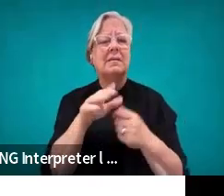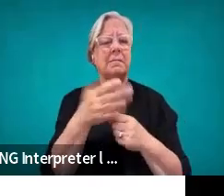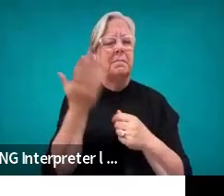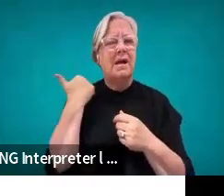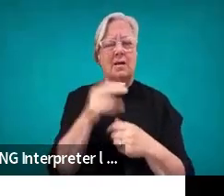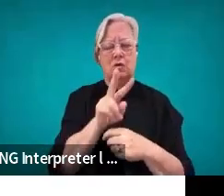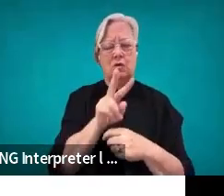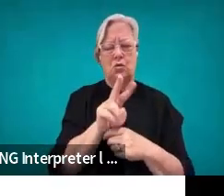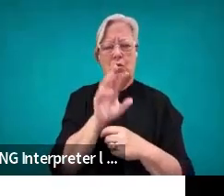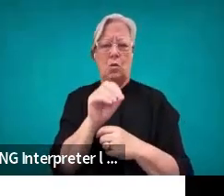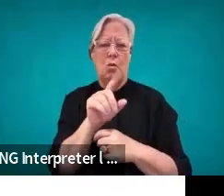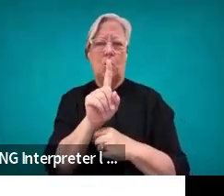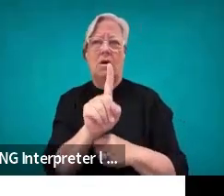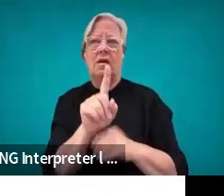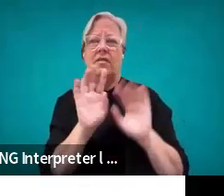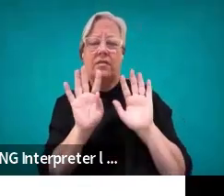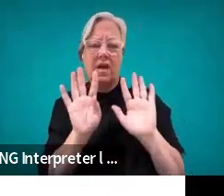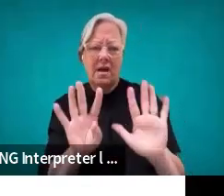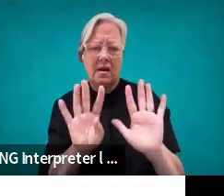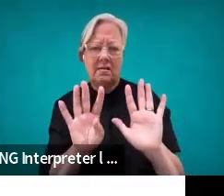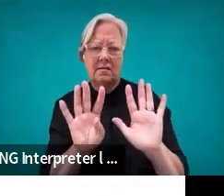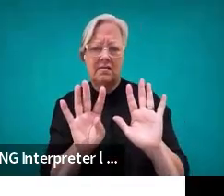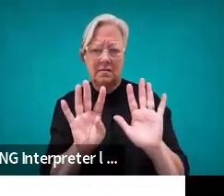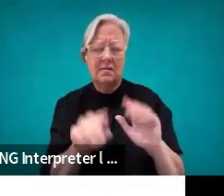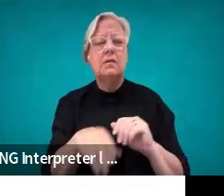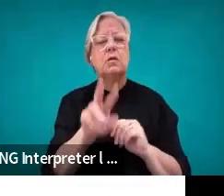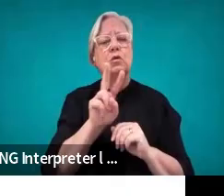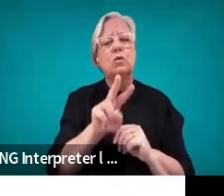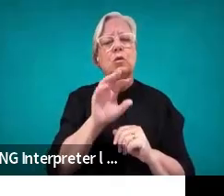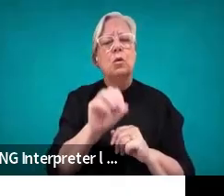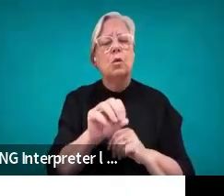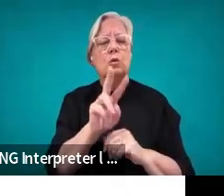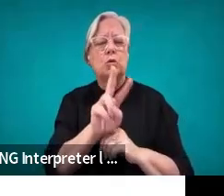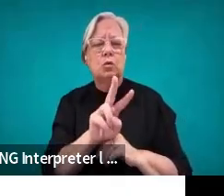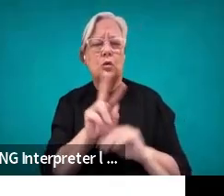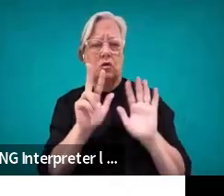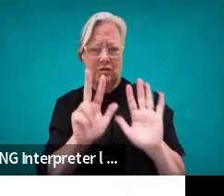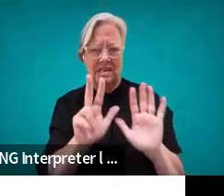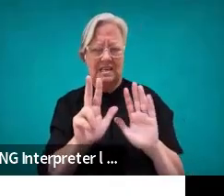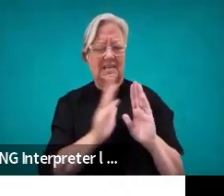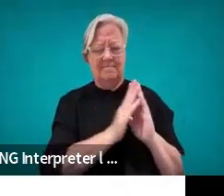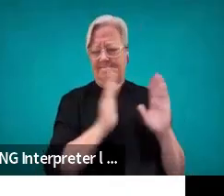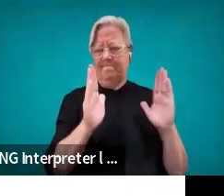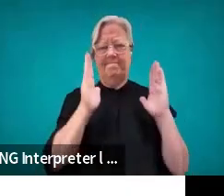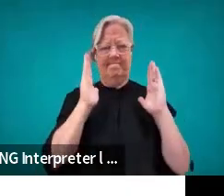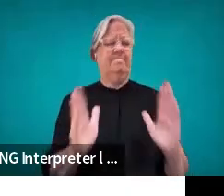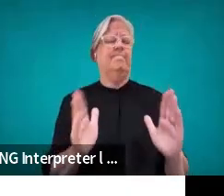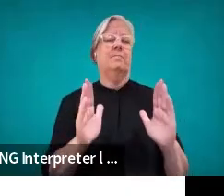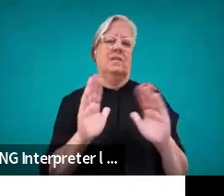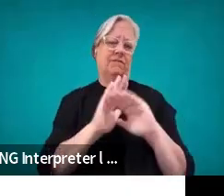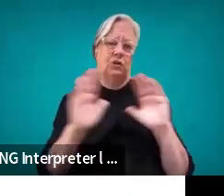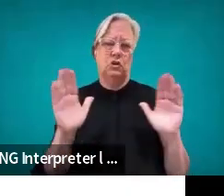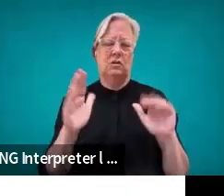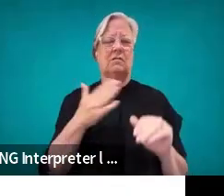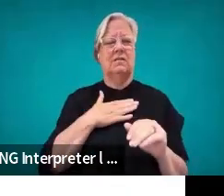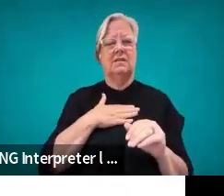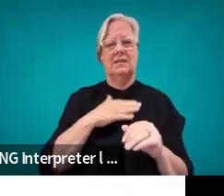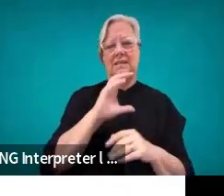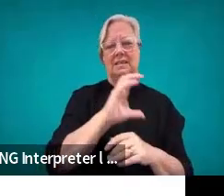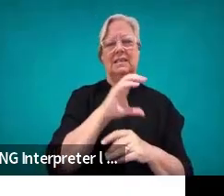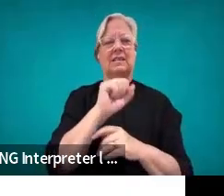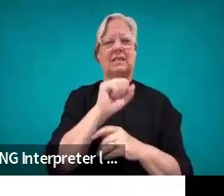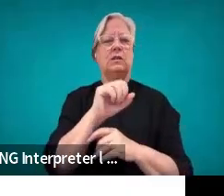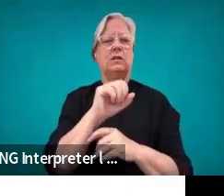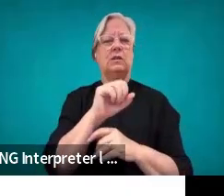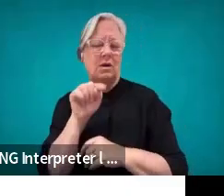2019, and 2023 was basically the end of our mandate as the Civil Society Global Reference Group. And